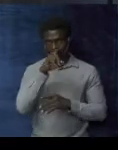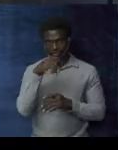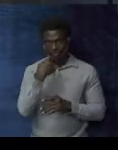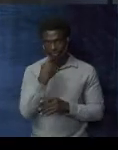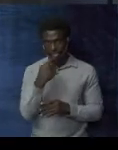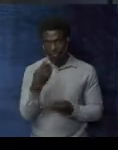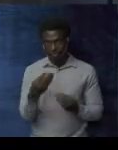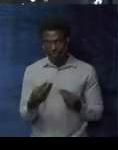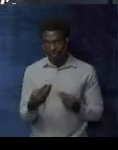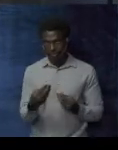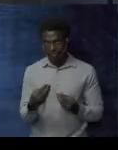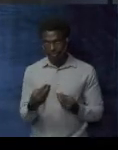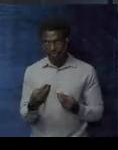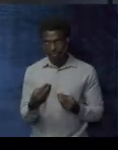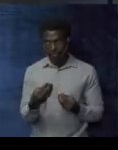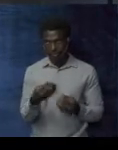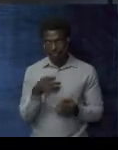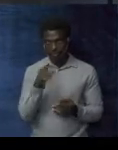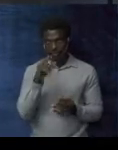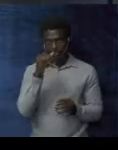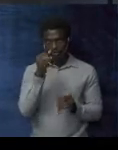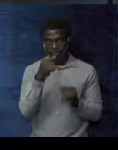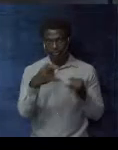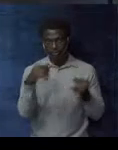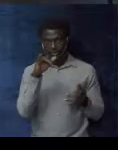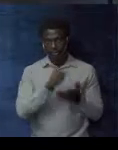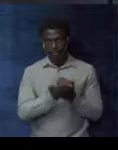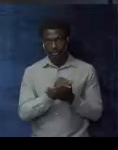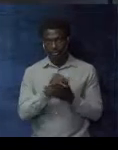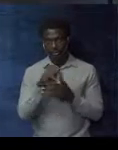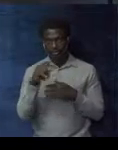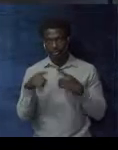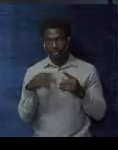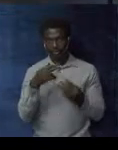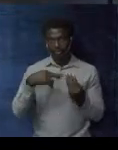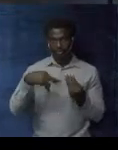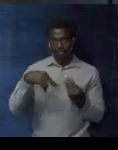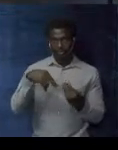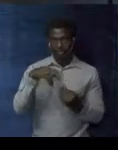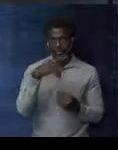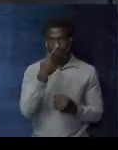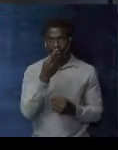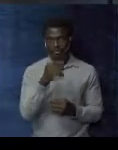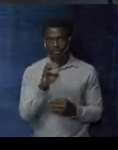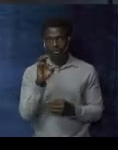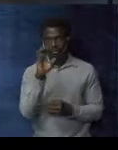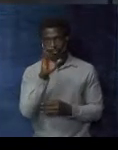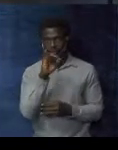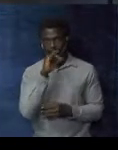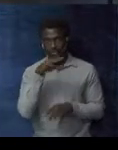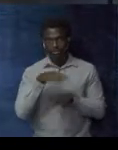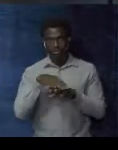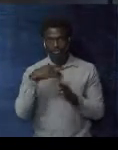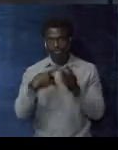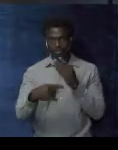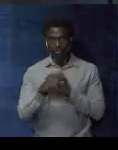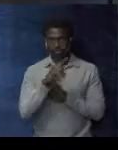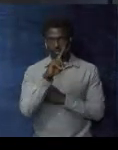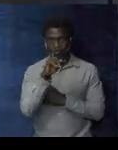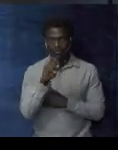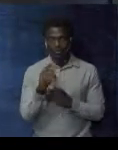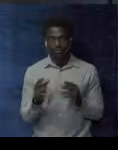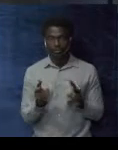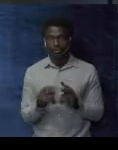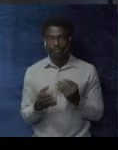Next question says, the line that goes round a circle. The line that goes round a circle is called what? Very